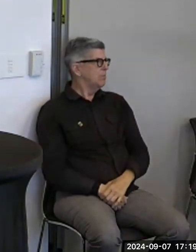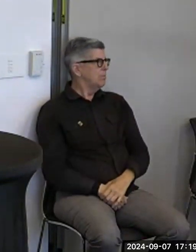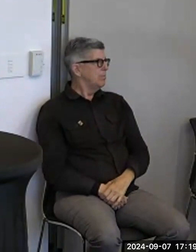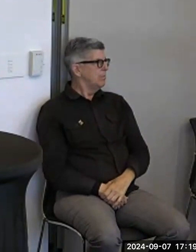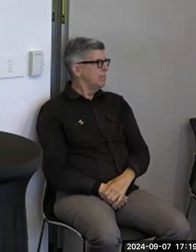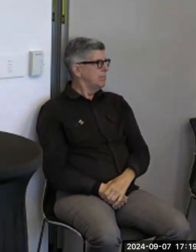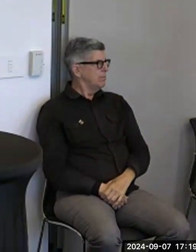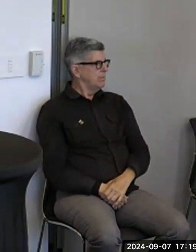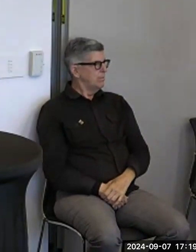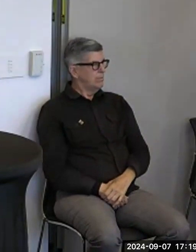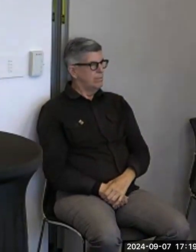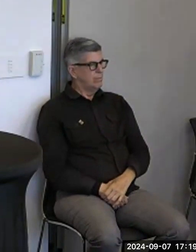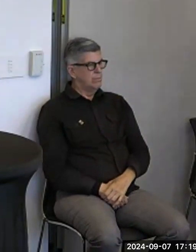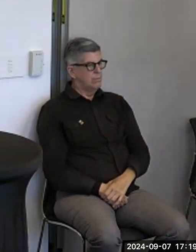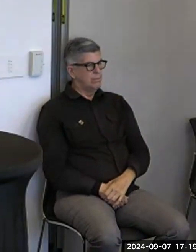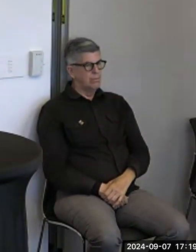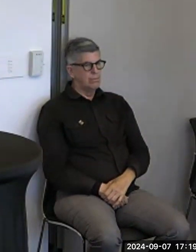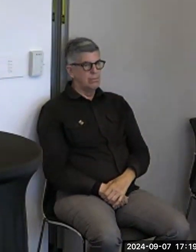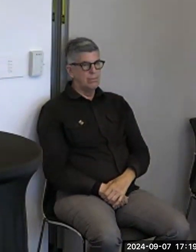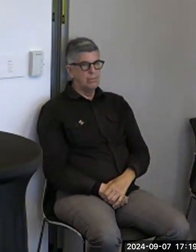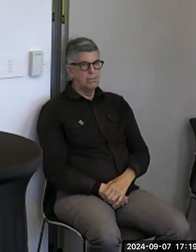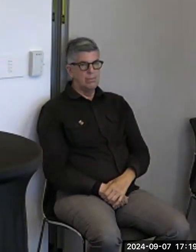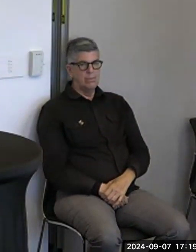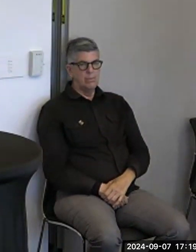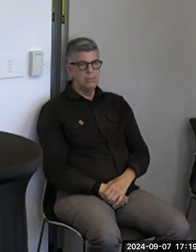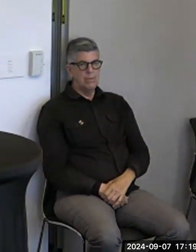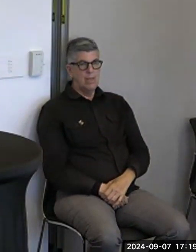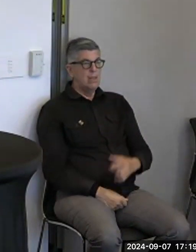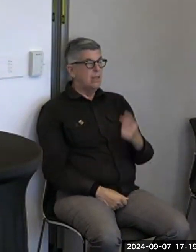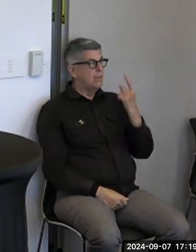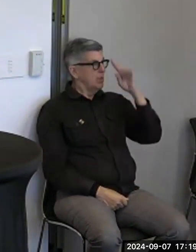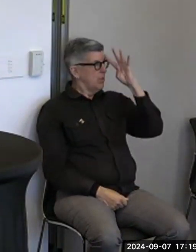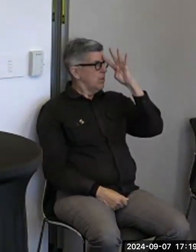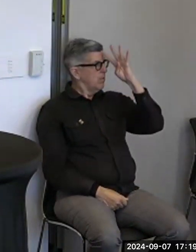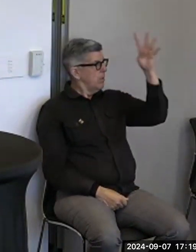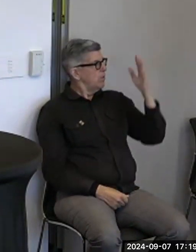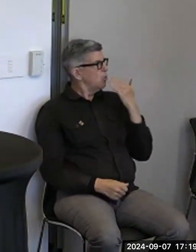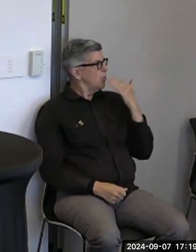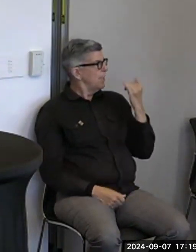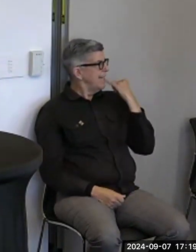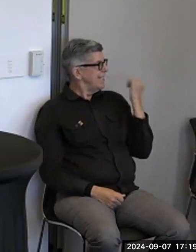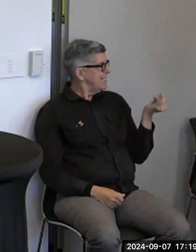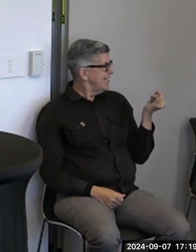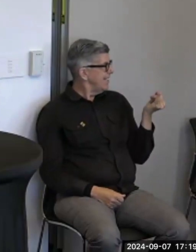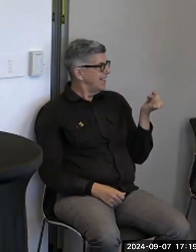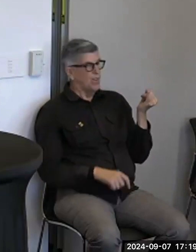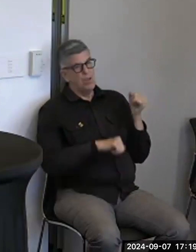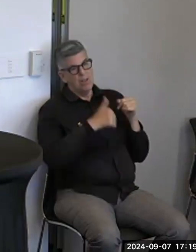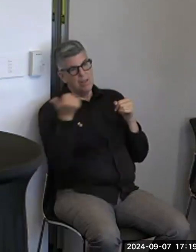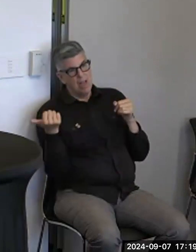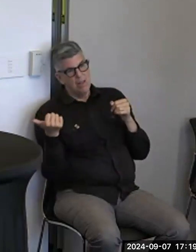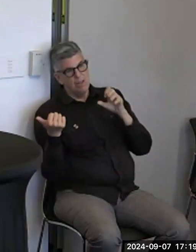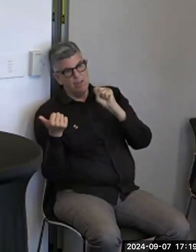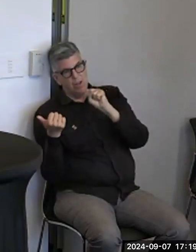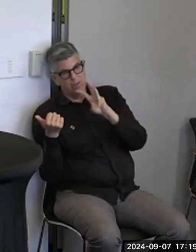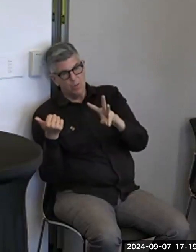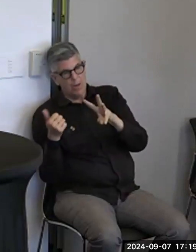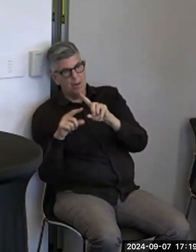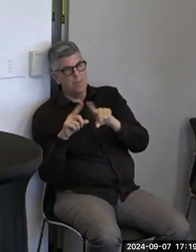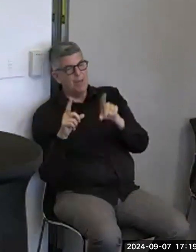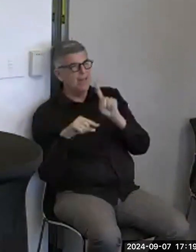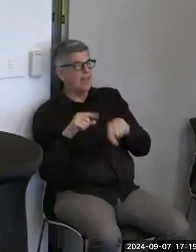pocket. And so somebody comes up with a good idea over here with totally different technology, different software, everything else, and they can't share